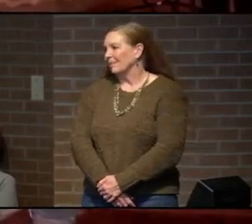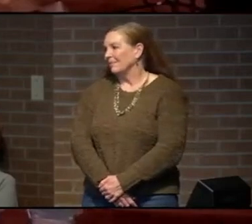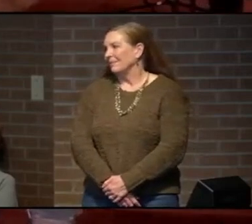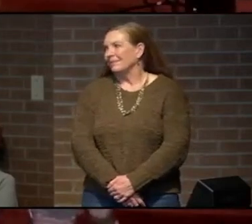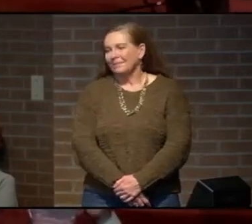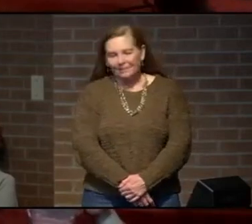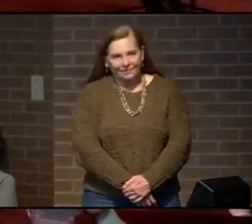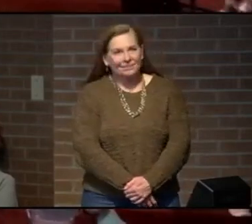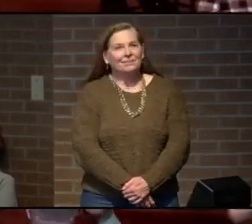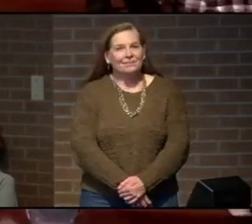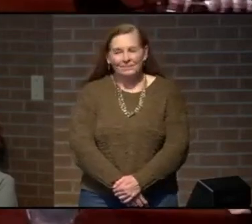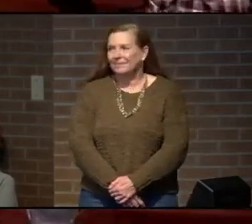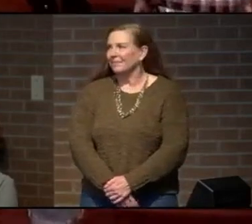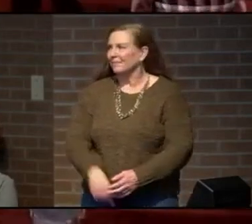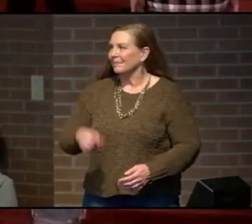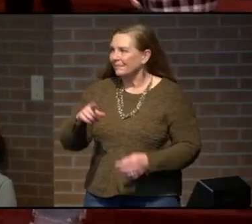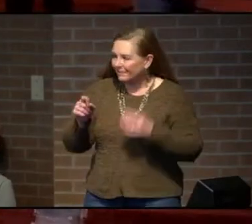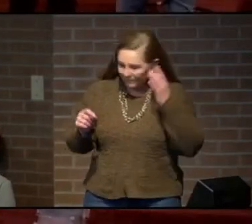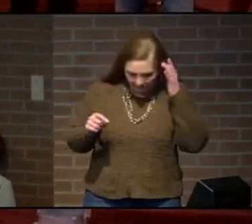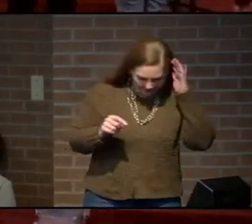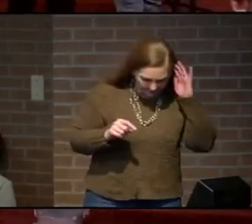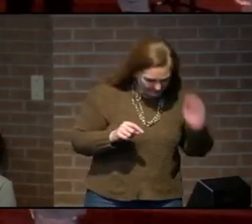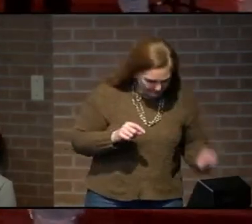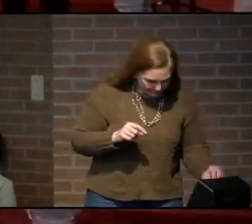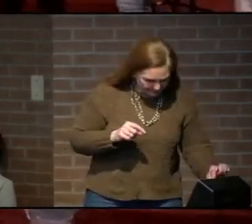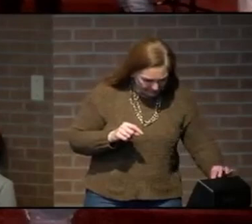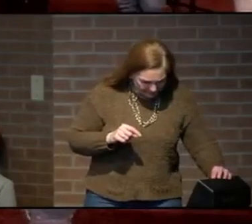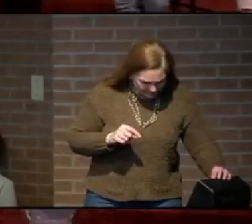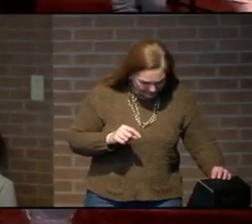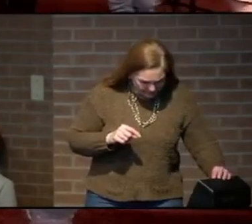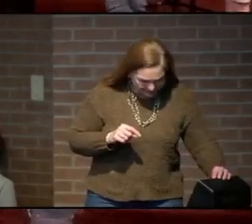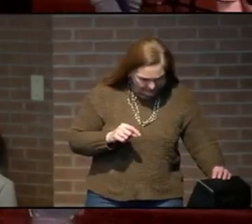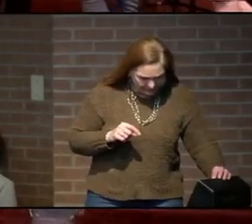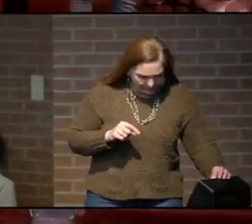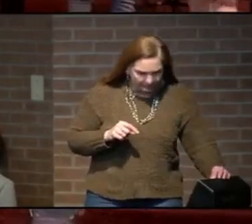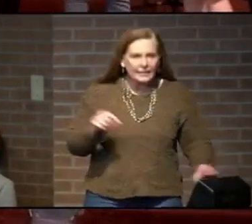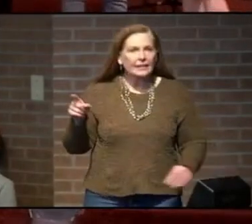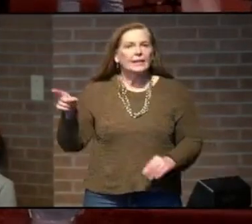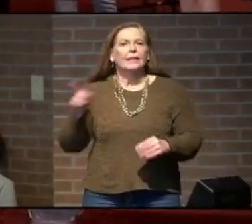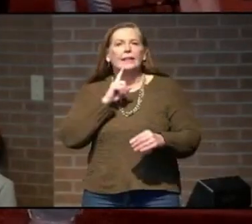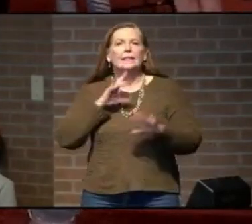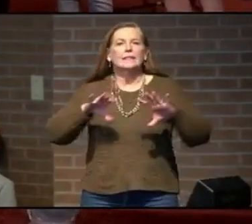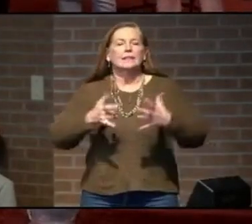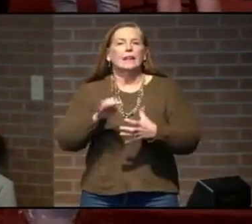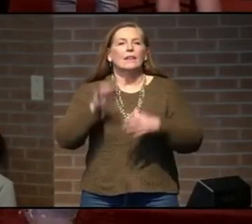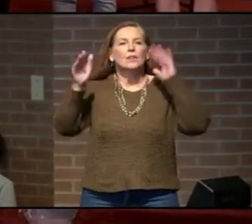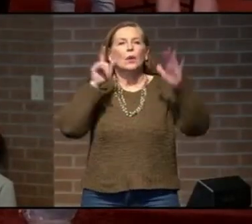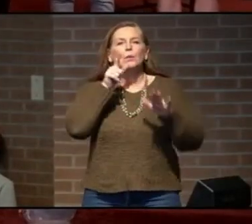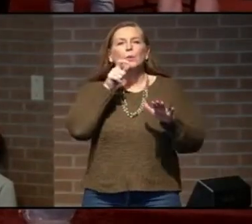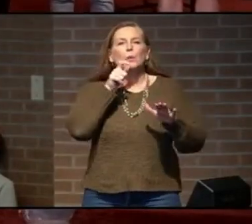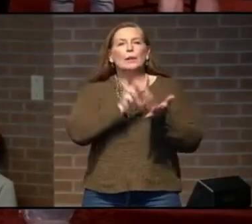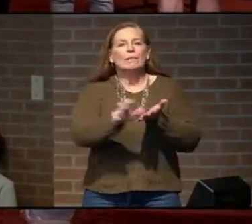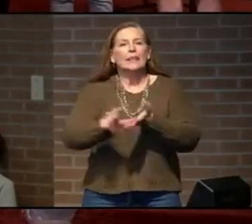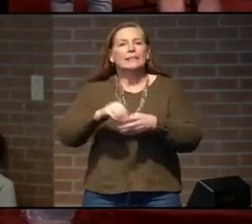Yeah, so you'll see their pictures popping up on the screen. This is a team of adults who invests in the lives of our middle school